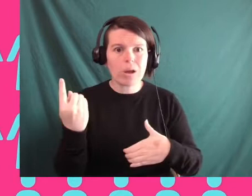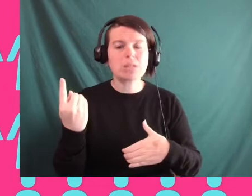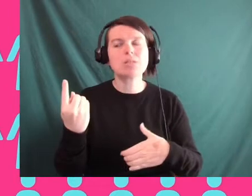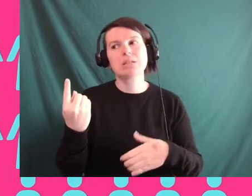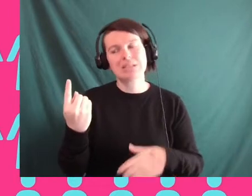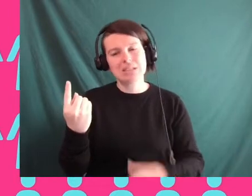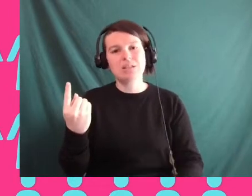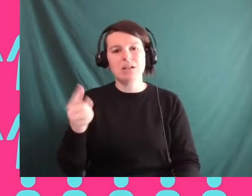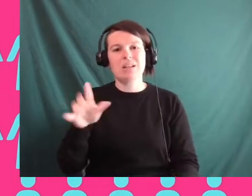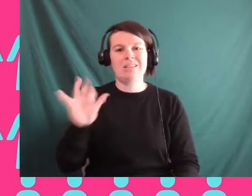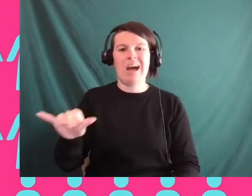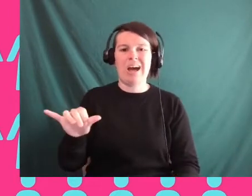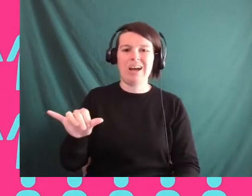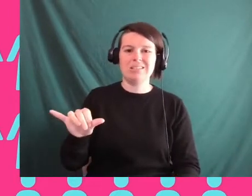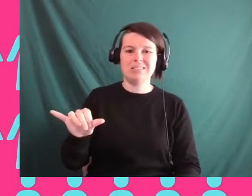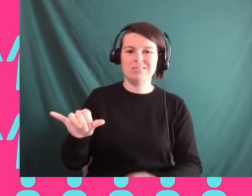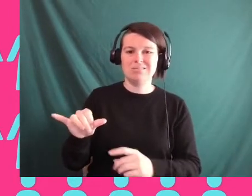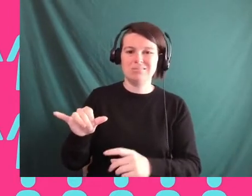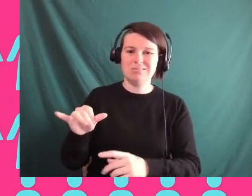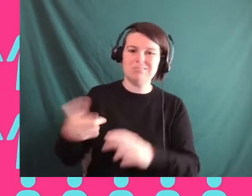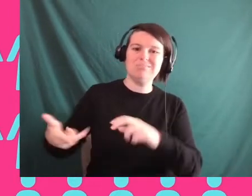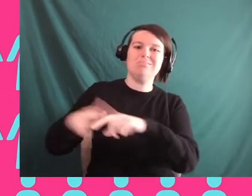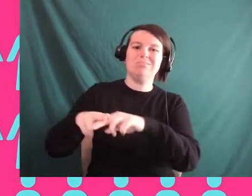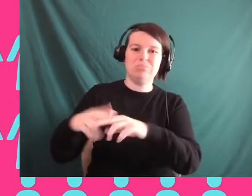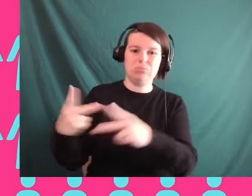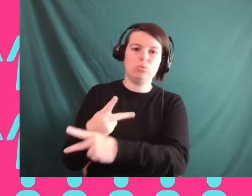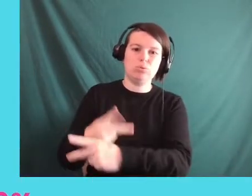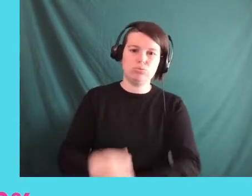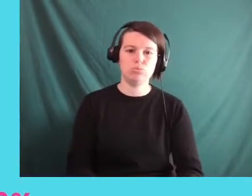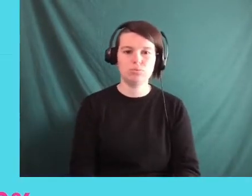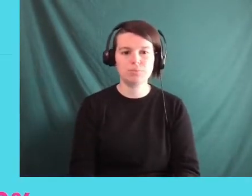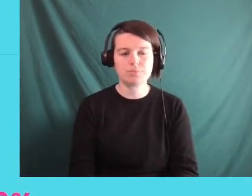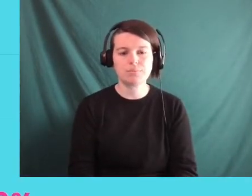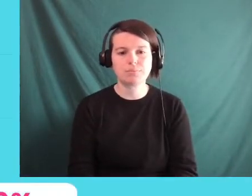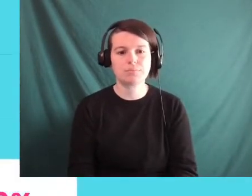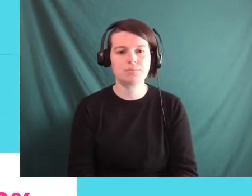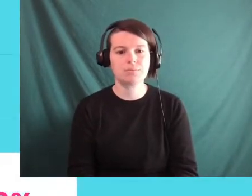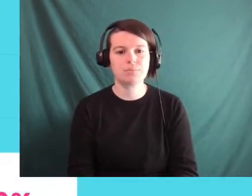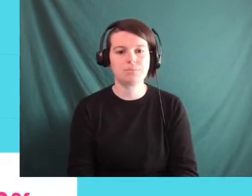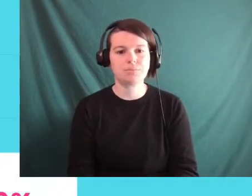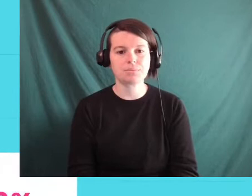longer than it's intended goes up even more.